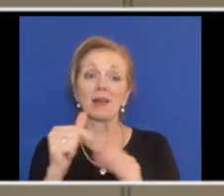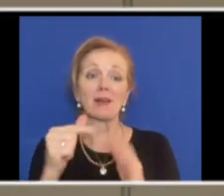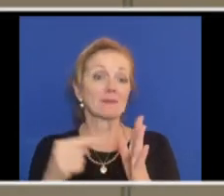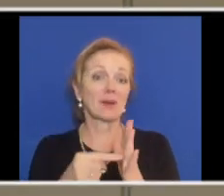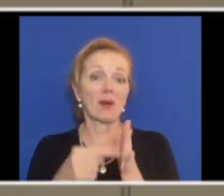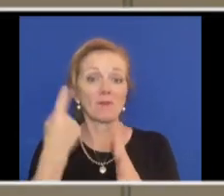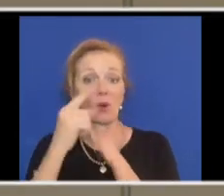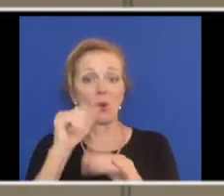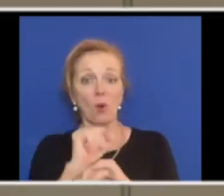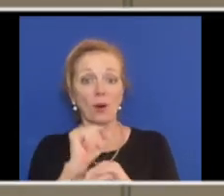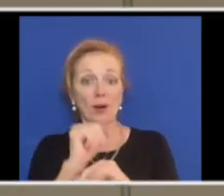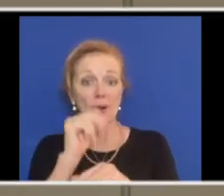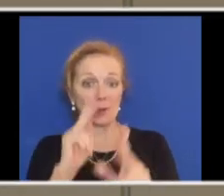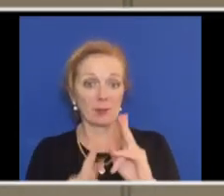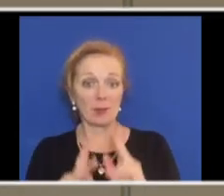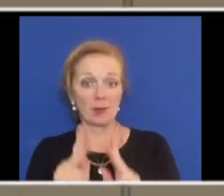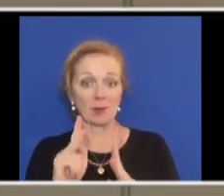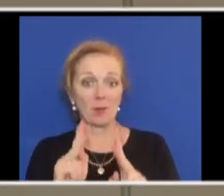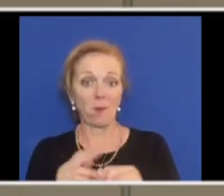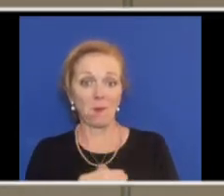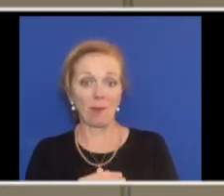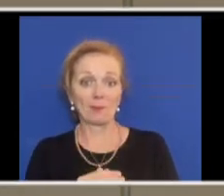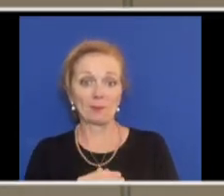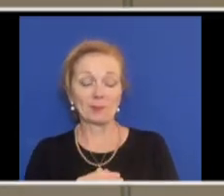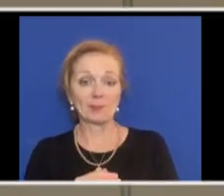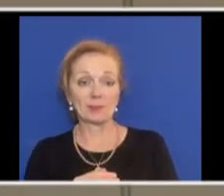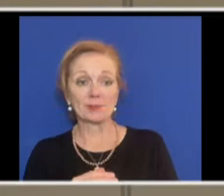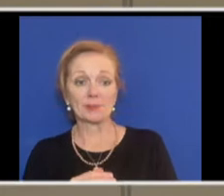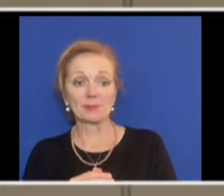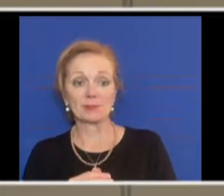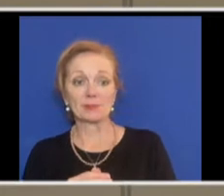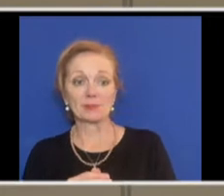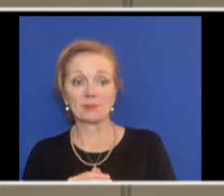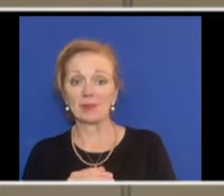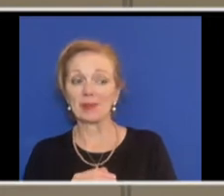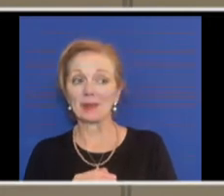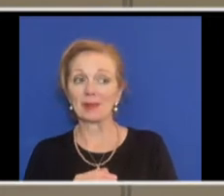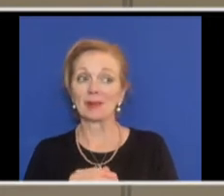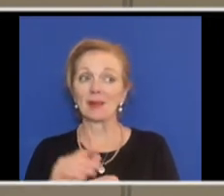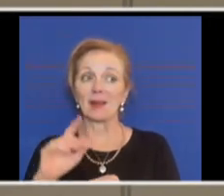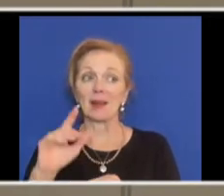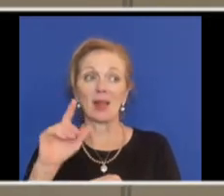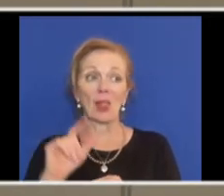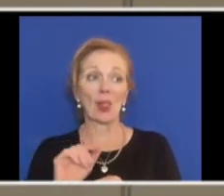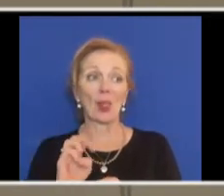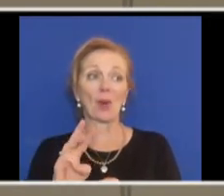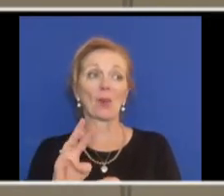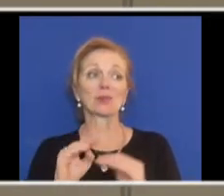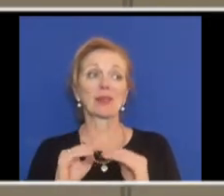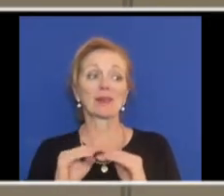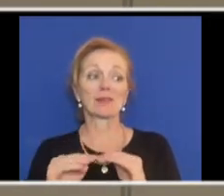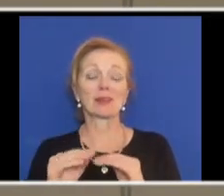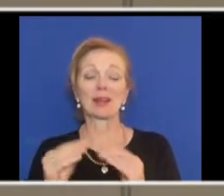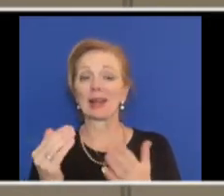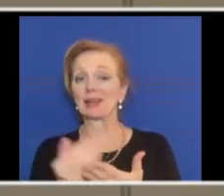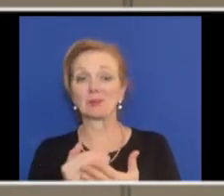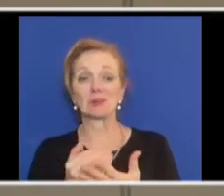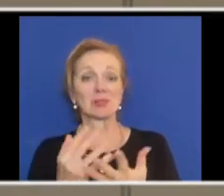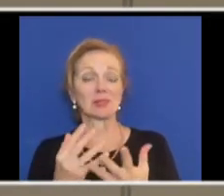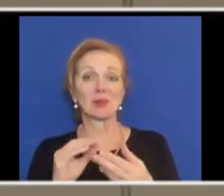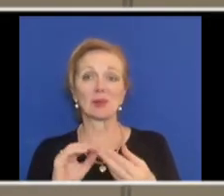people uh uh uh not even of the lowest level of of the income skill we're not talking